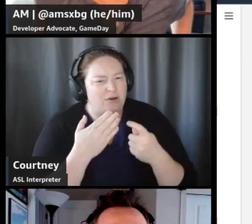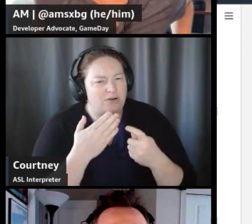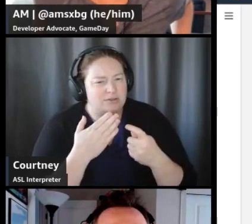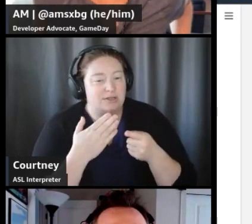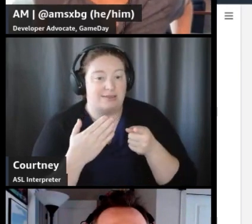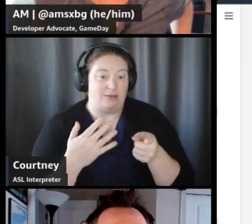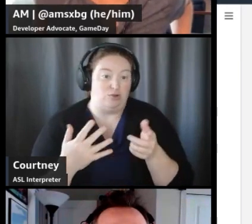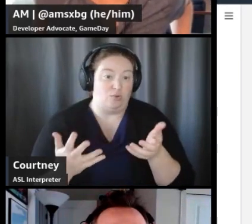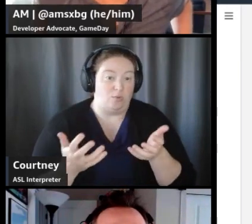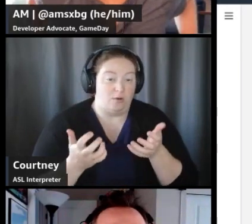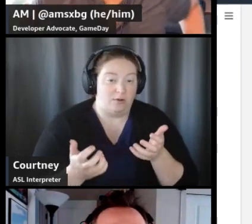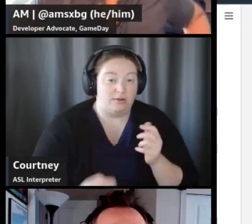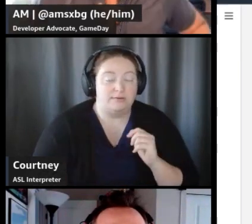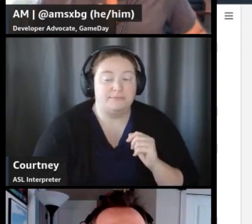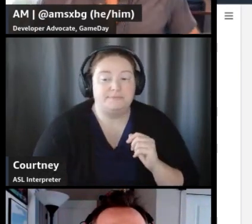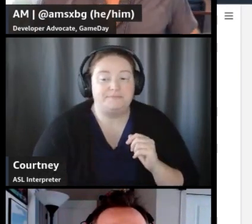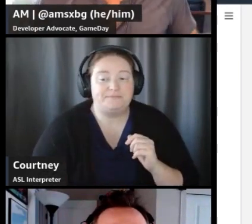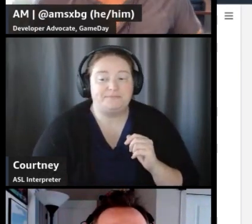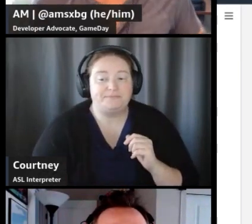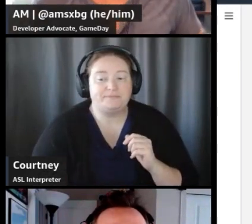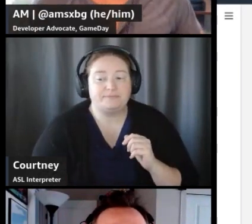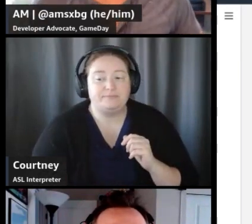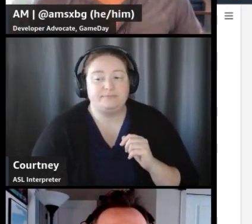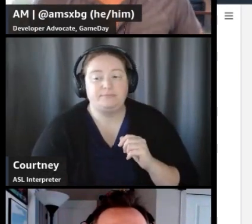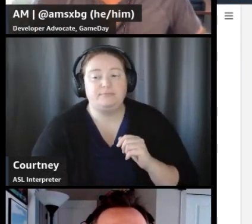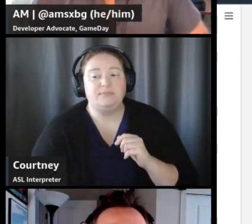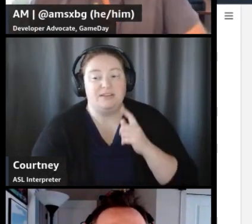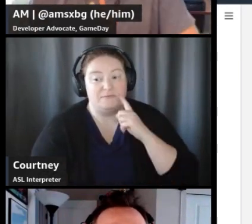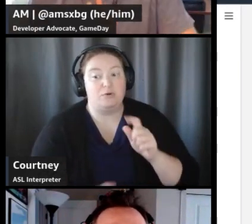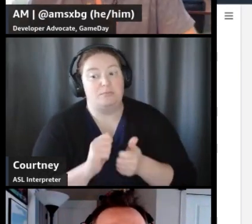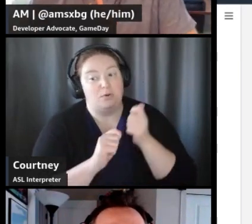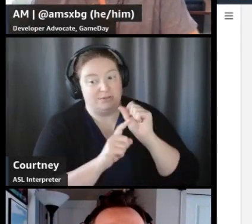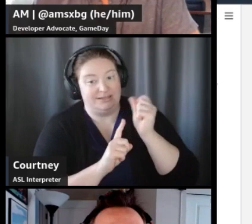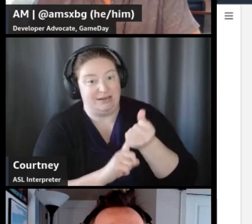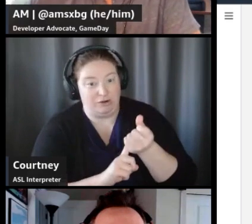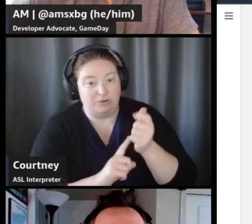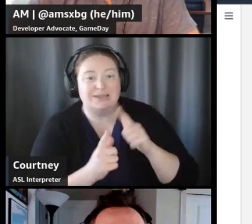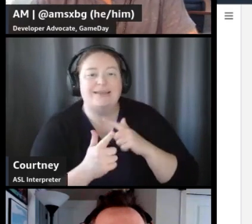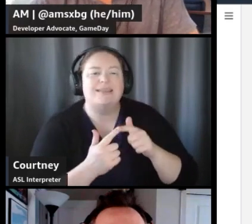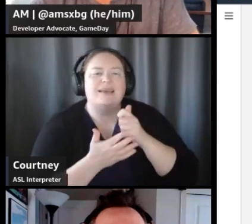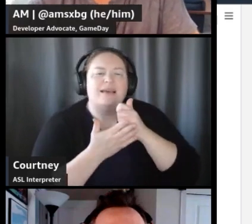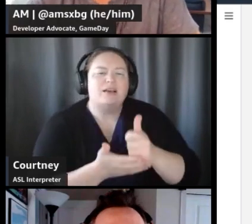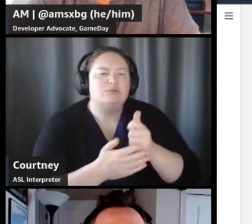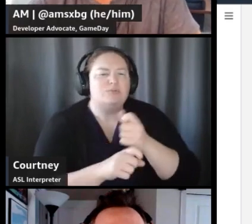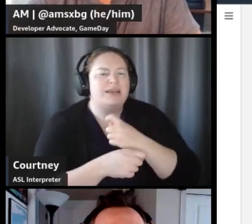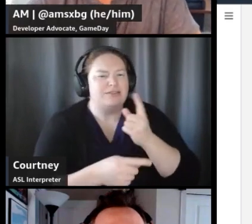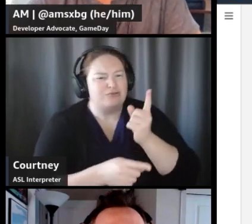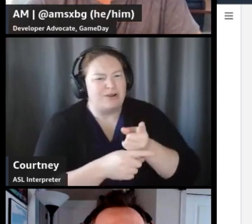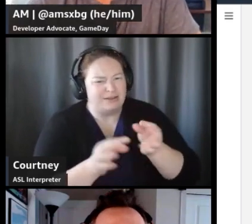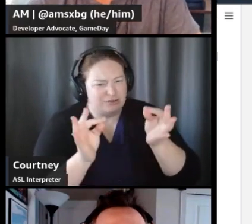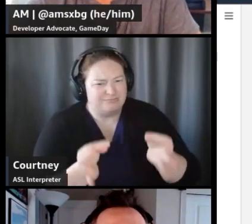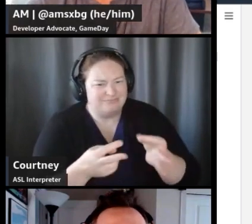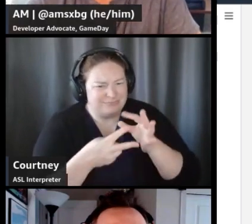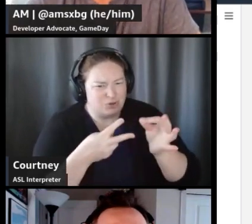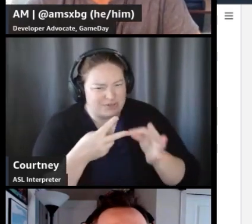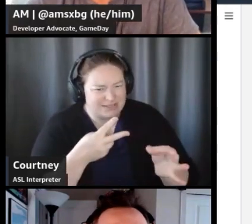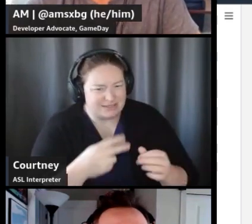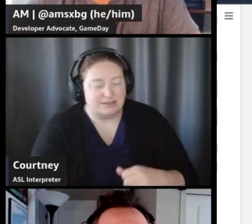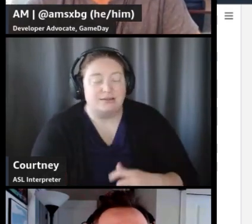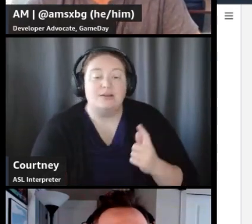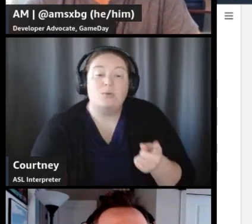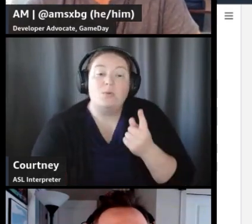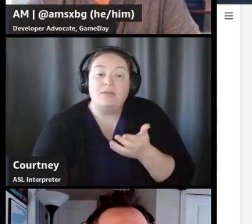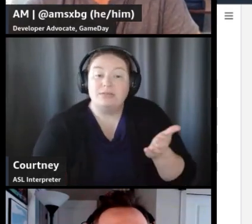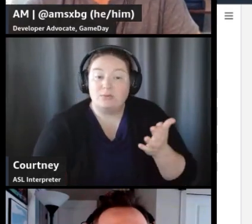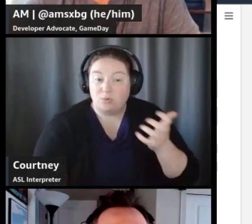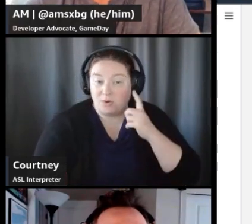want in most of the scenarios, and then helps you make the right choices. Like, for example, one of the things that we want customers to